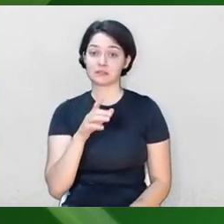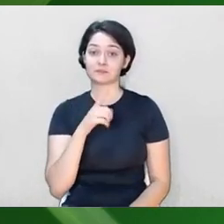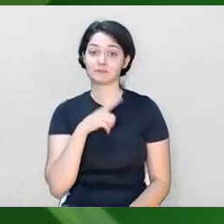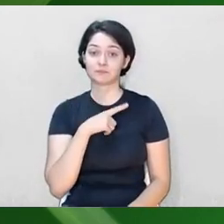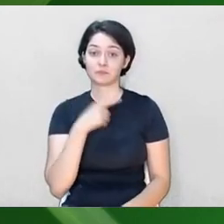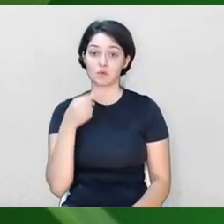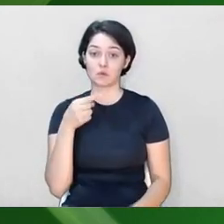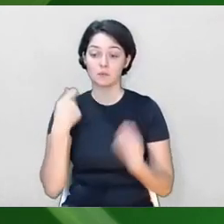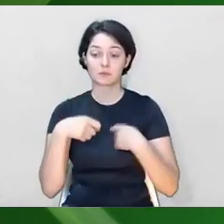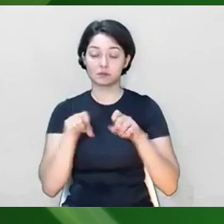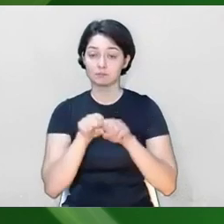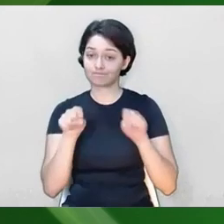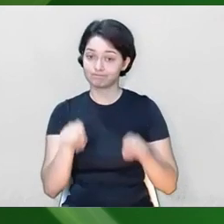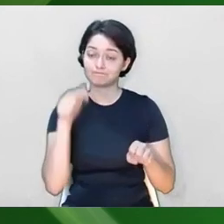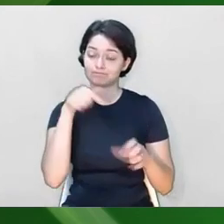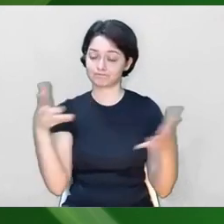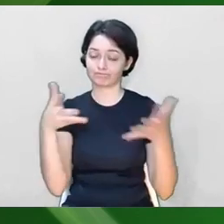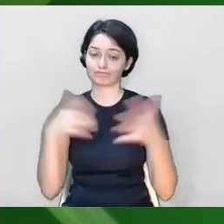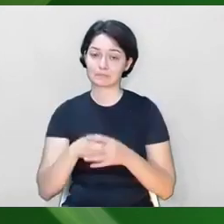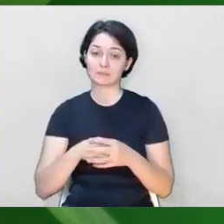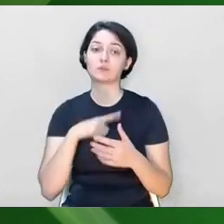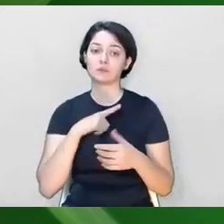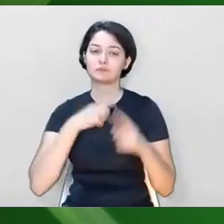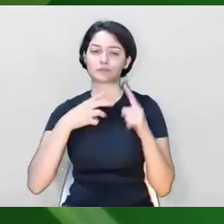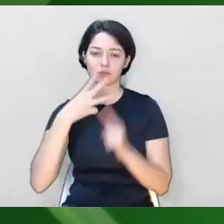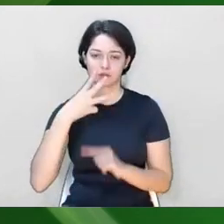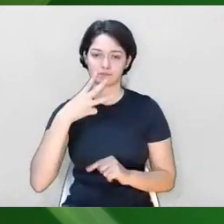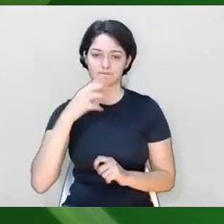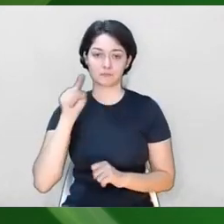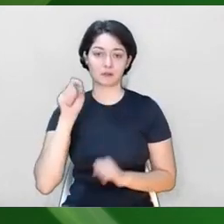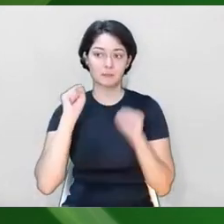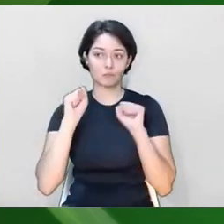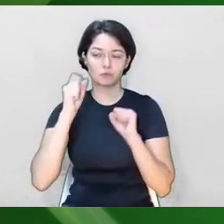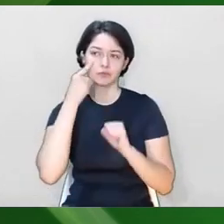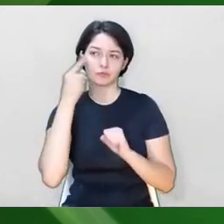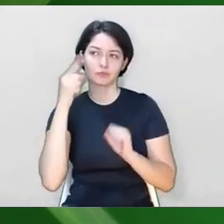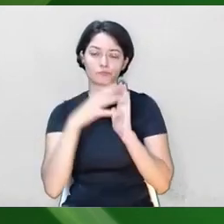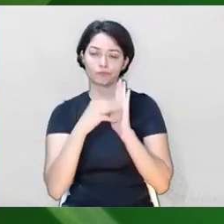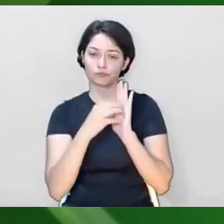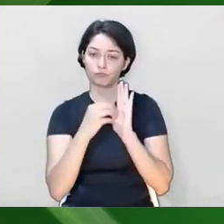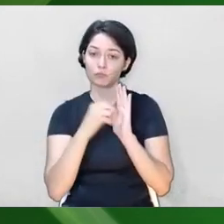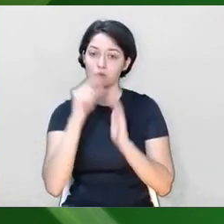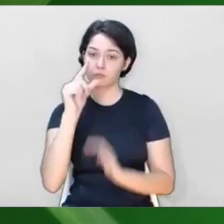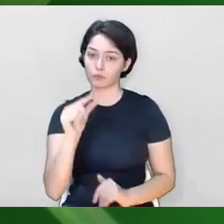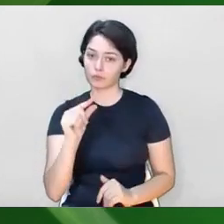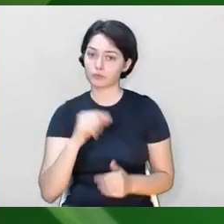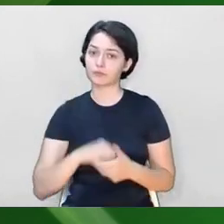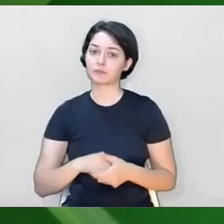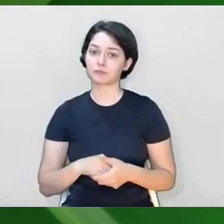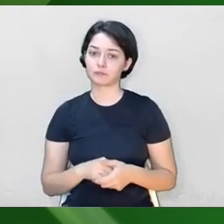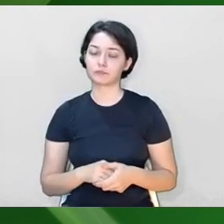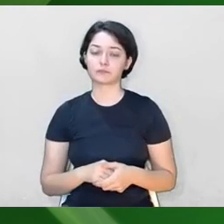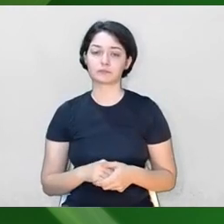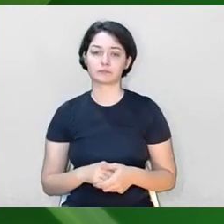1, but it can be programmed. So there are 3 places. If he wants to reduce tariffs, he'll see a graph and